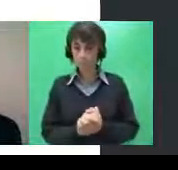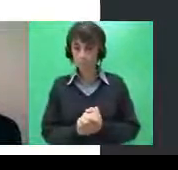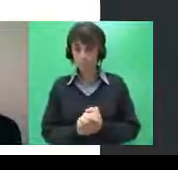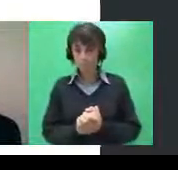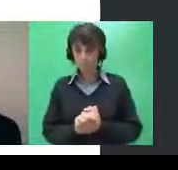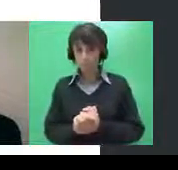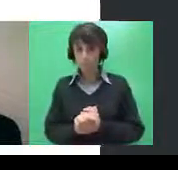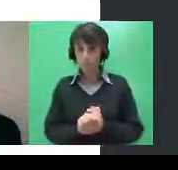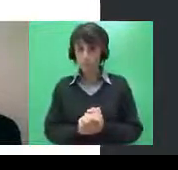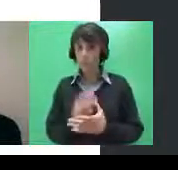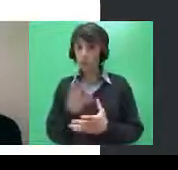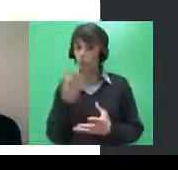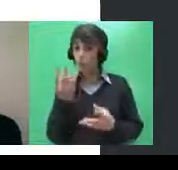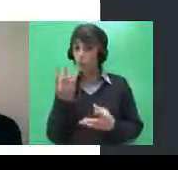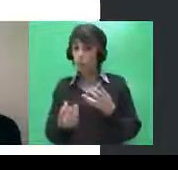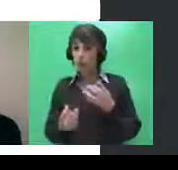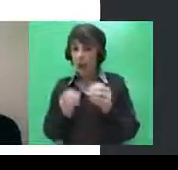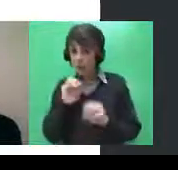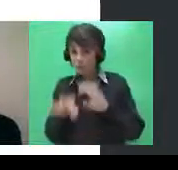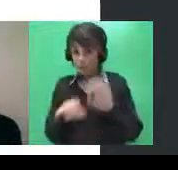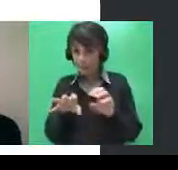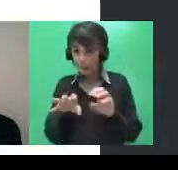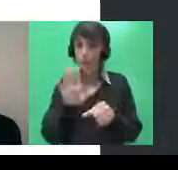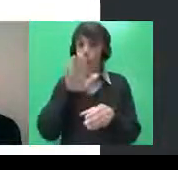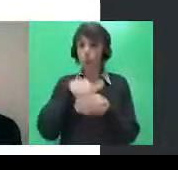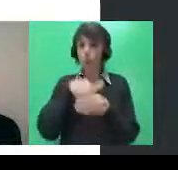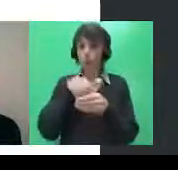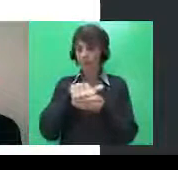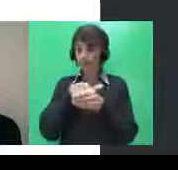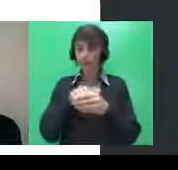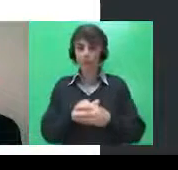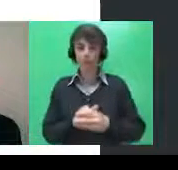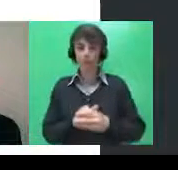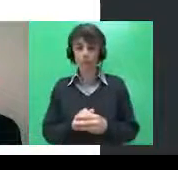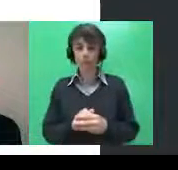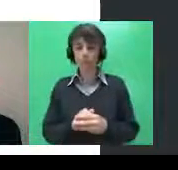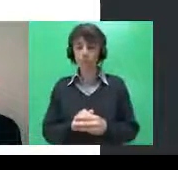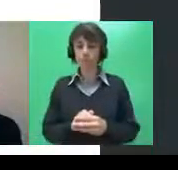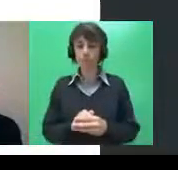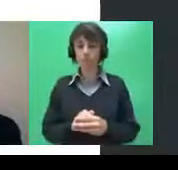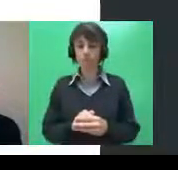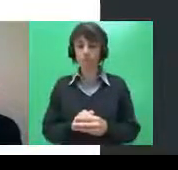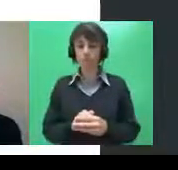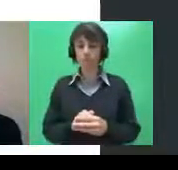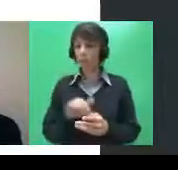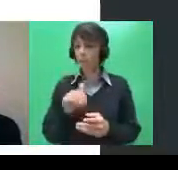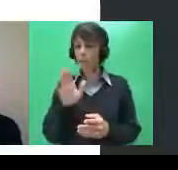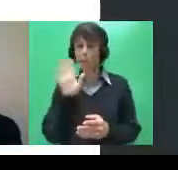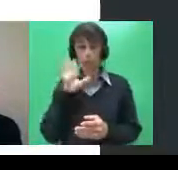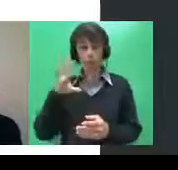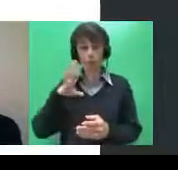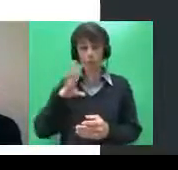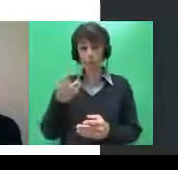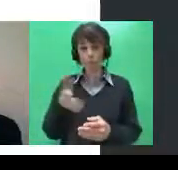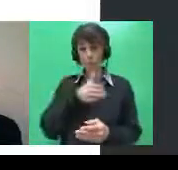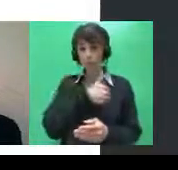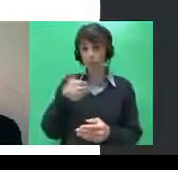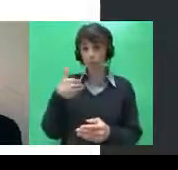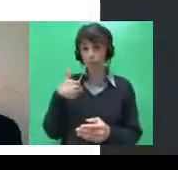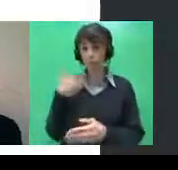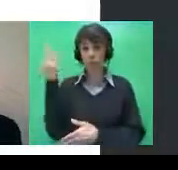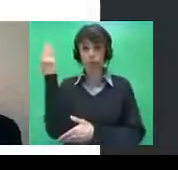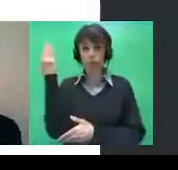So just want to start with some context, and I appreciate you may have heard a little bit about some of this in the keynotes this morning,